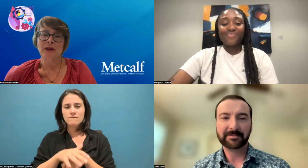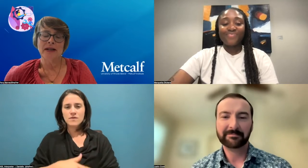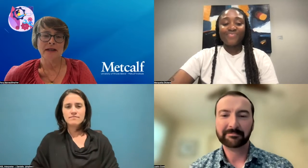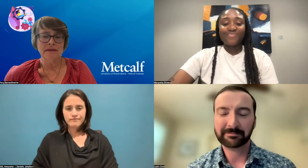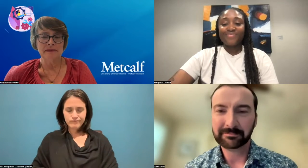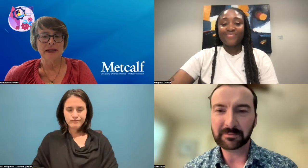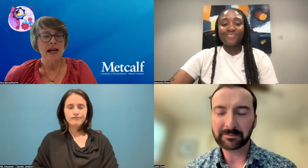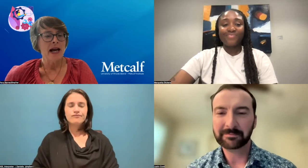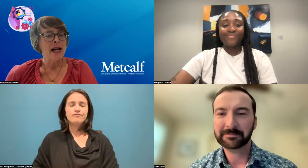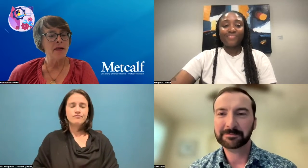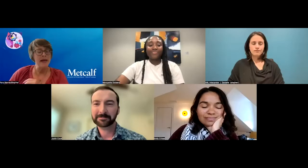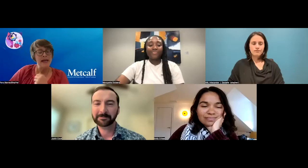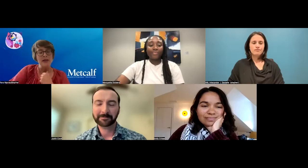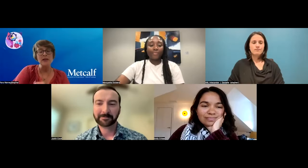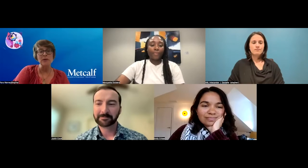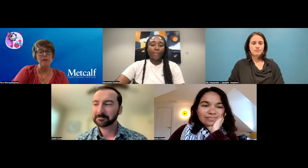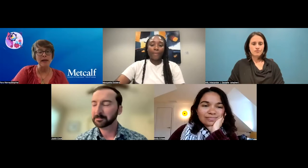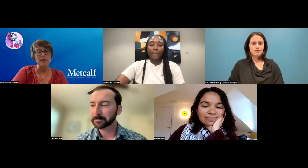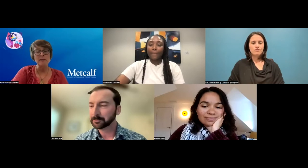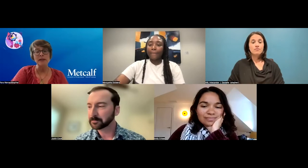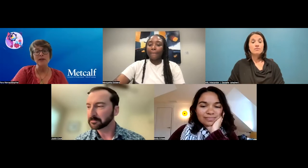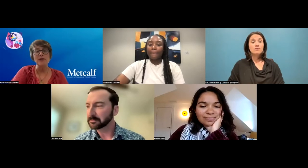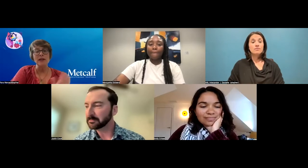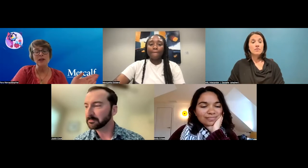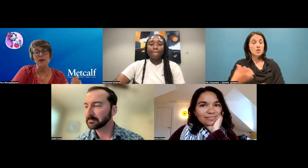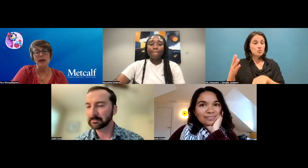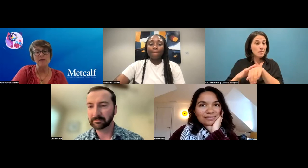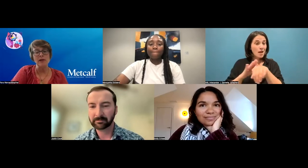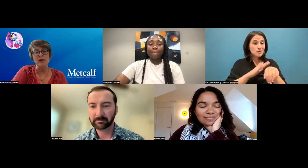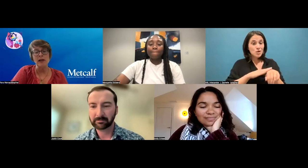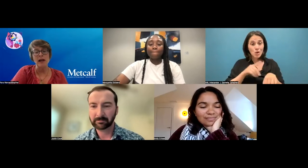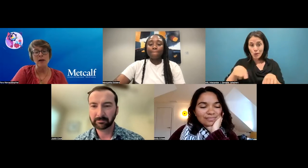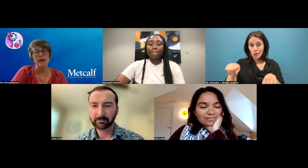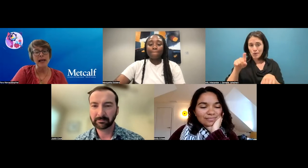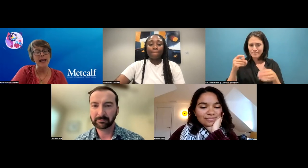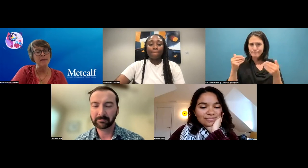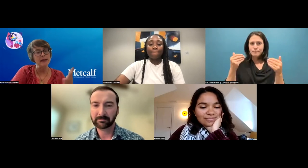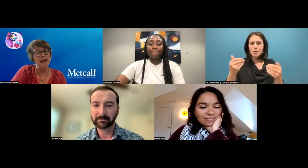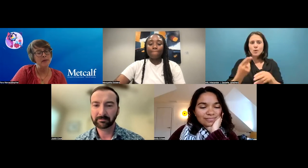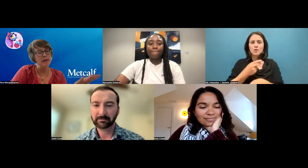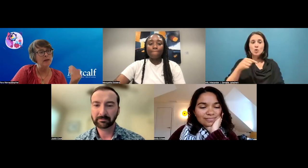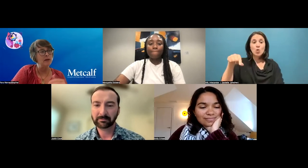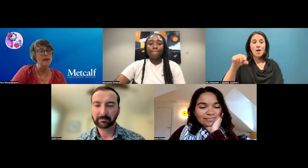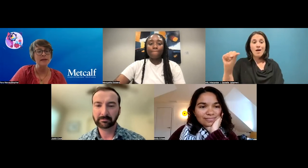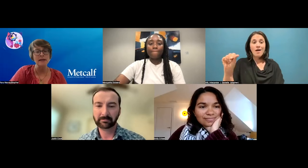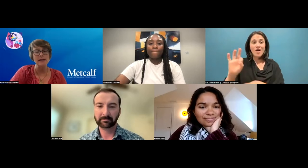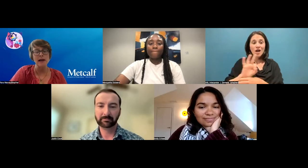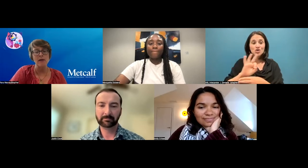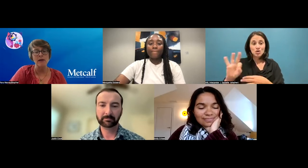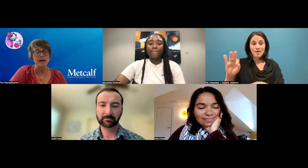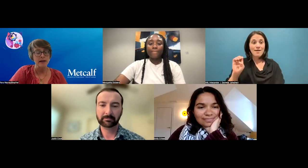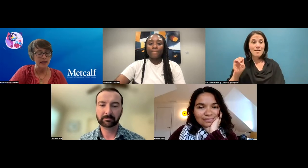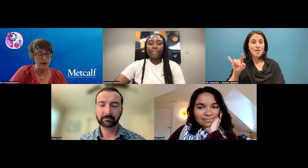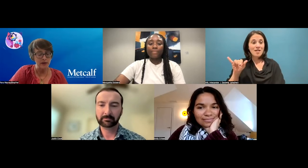Thanks. And just as a reminder, please use the Q&A function. And Emily, Emily Kribas is